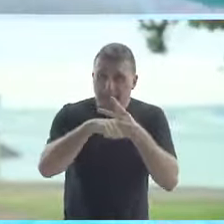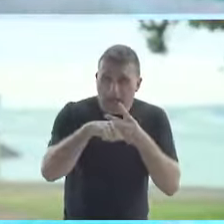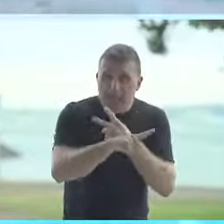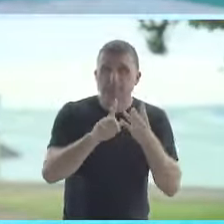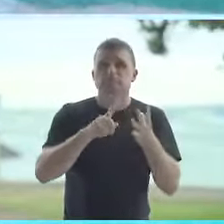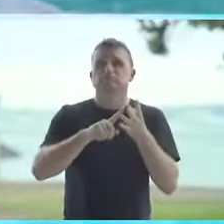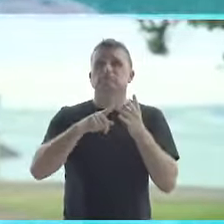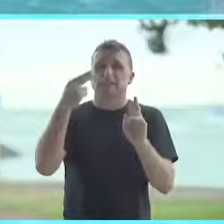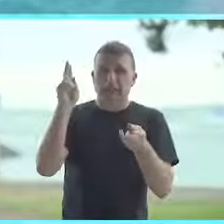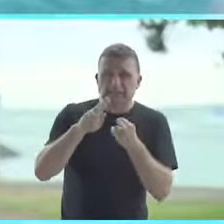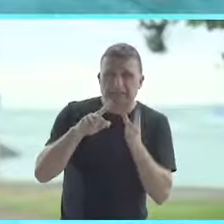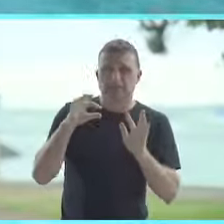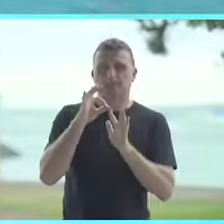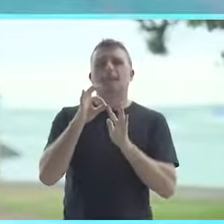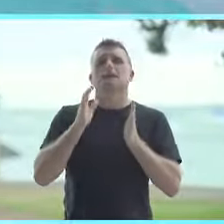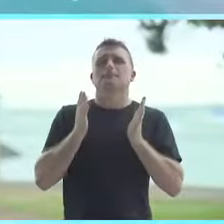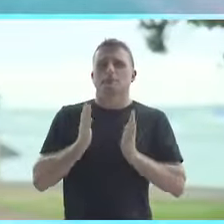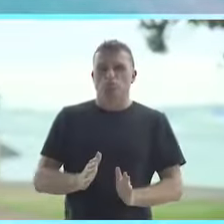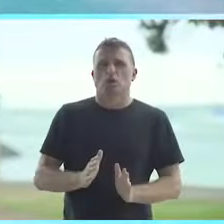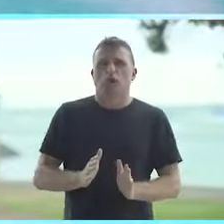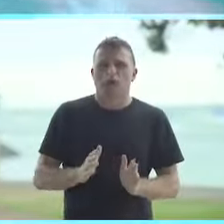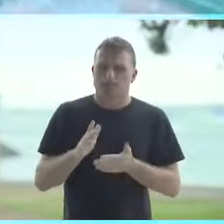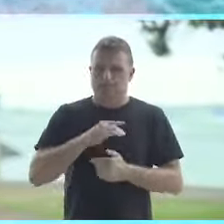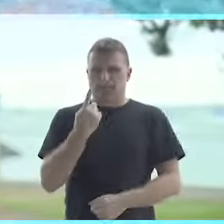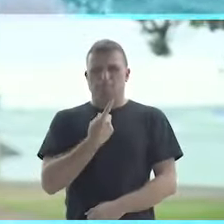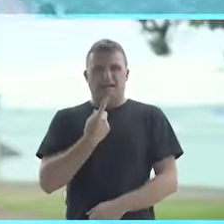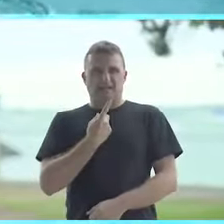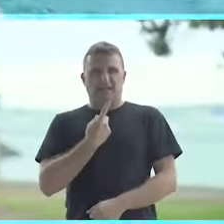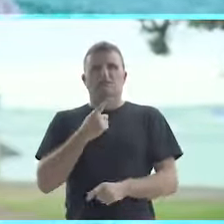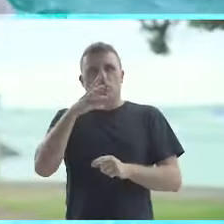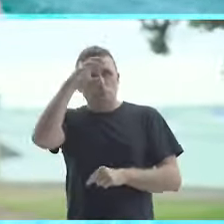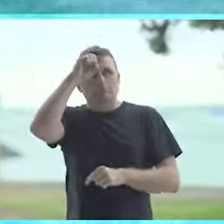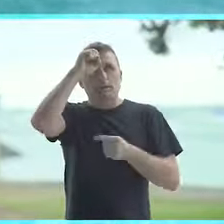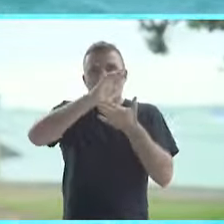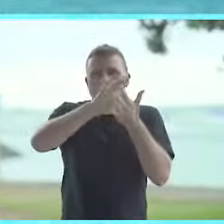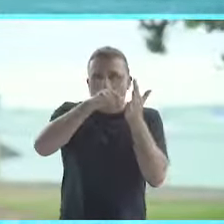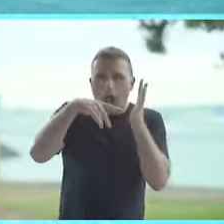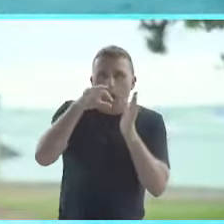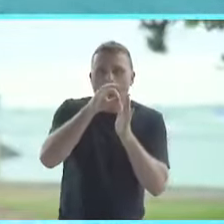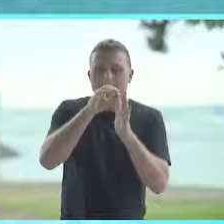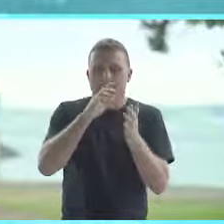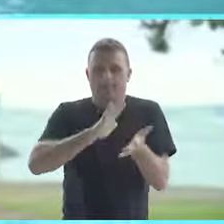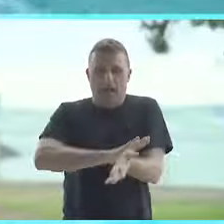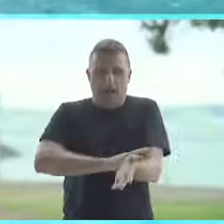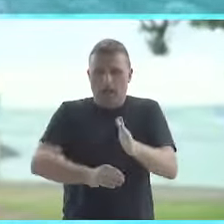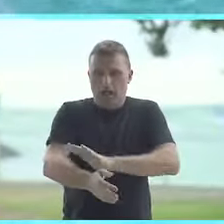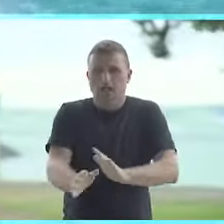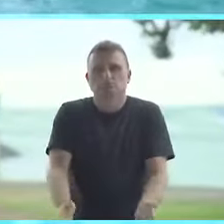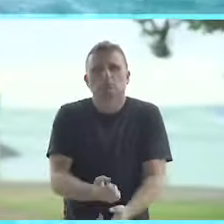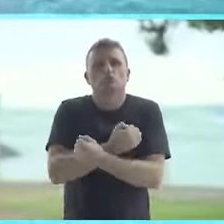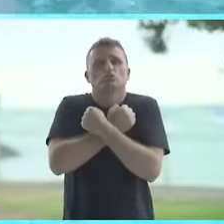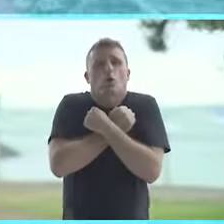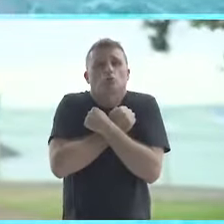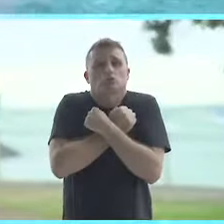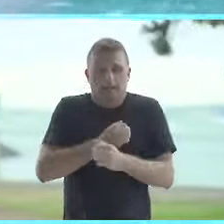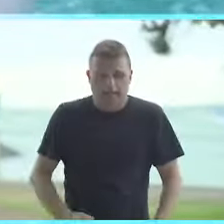heat, escape, lessening, posture. I do this when I'm by myself in the water by crossing